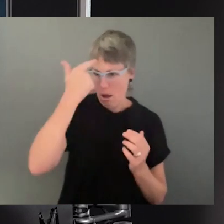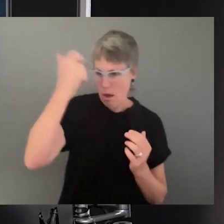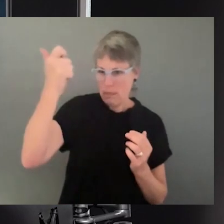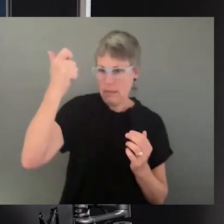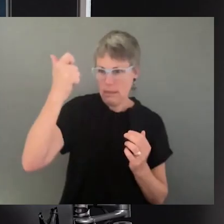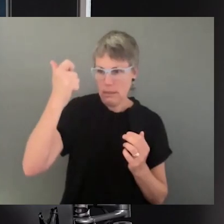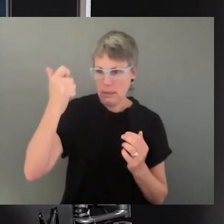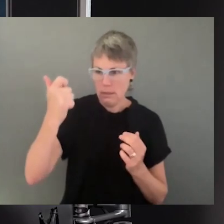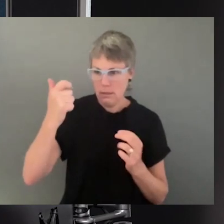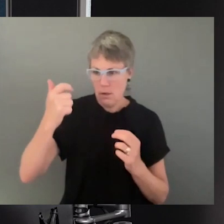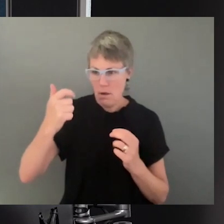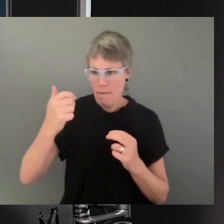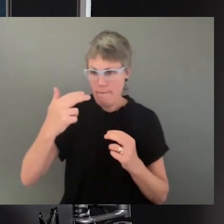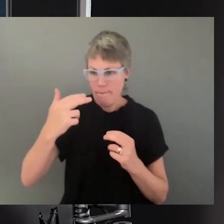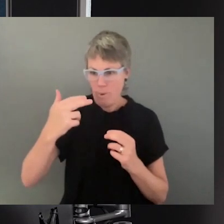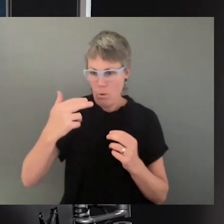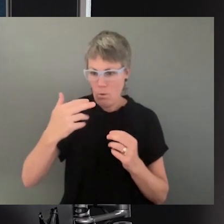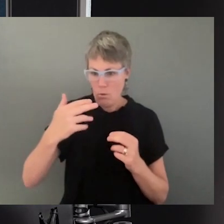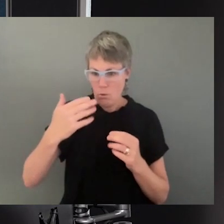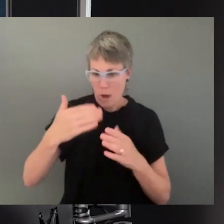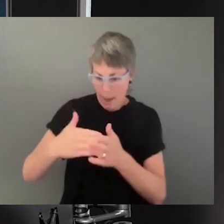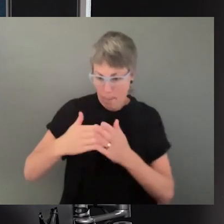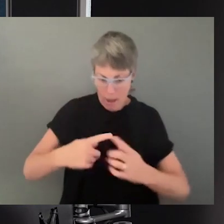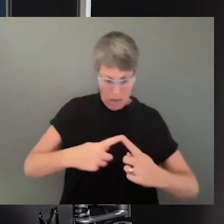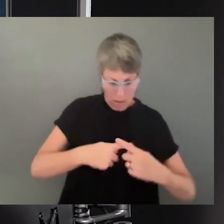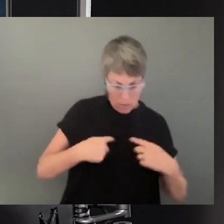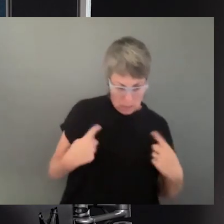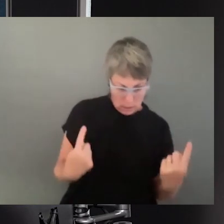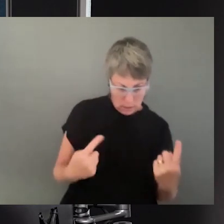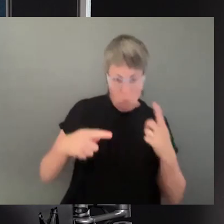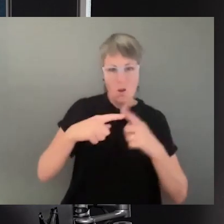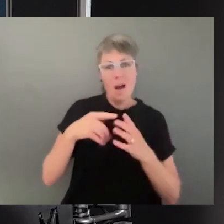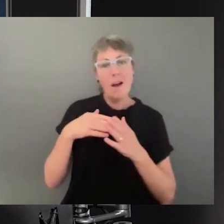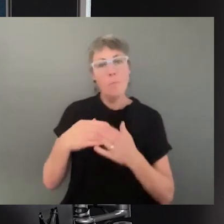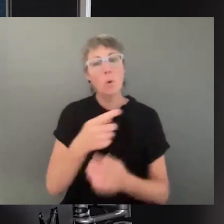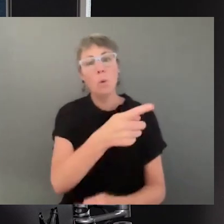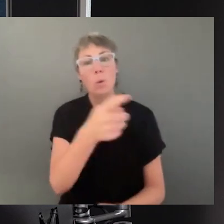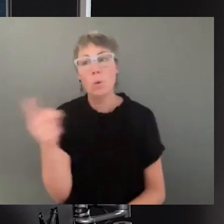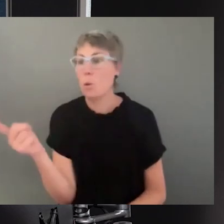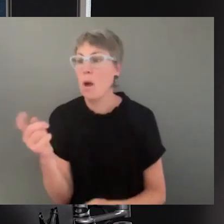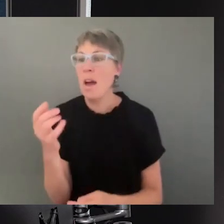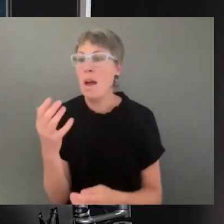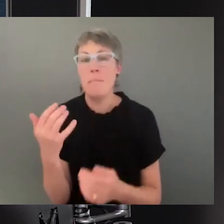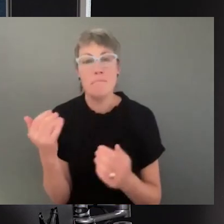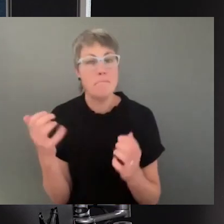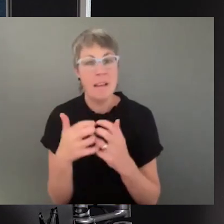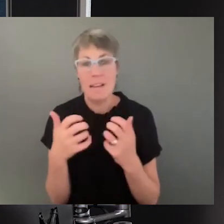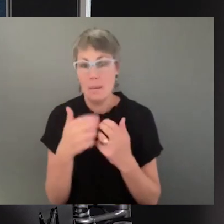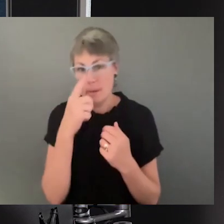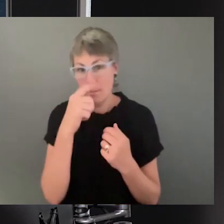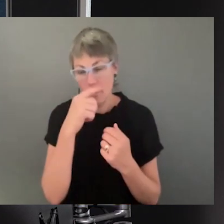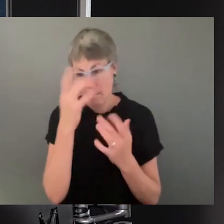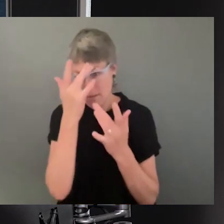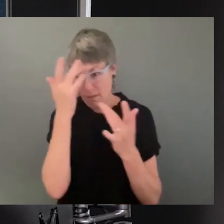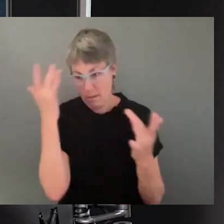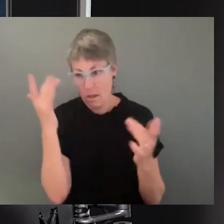society, but we're actually making sure that there are innovations that you may not even notice, like the